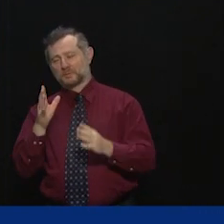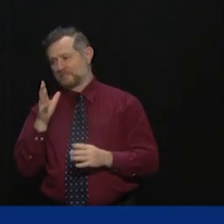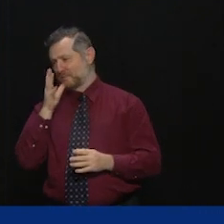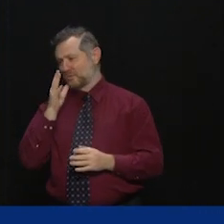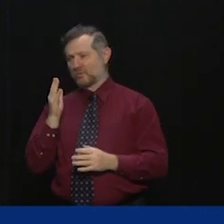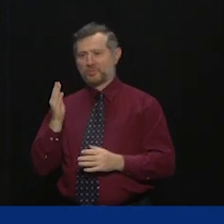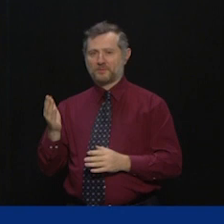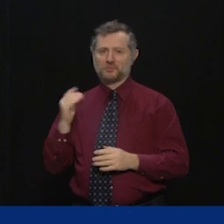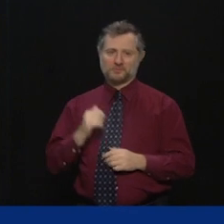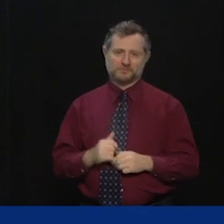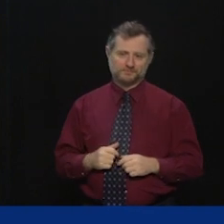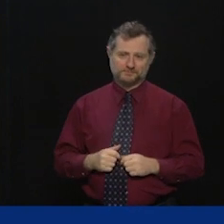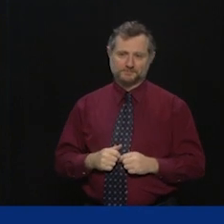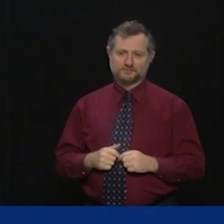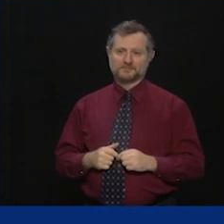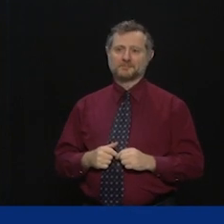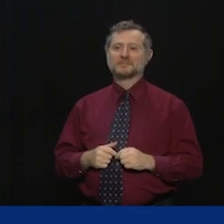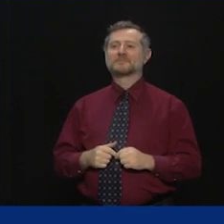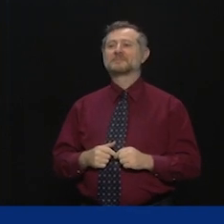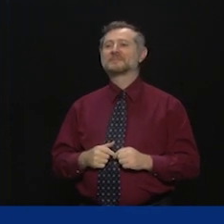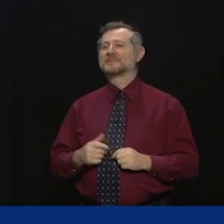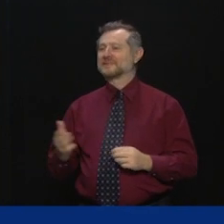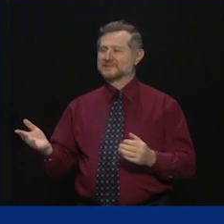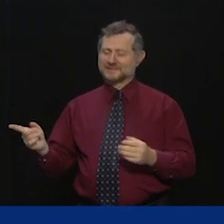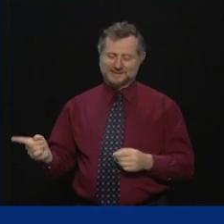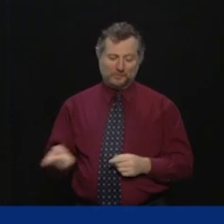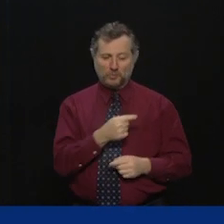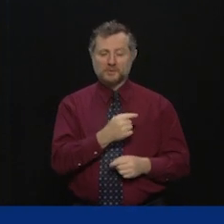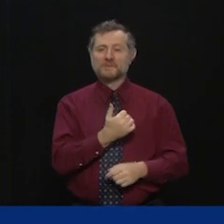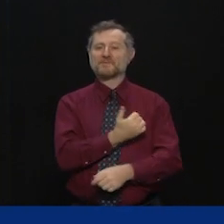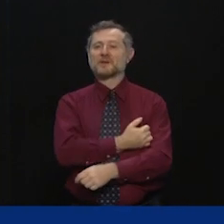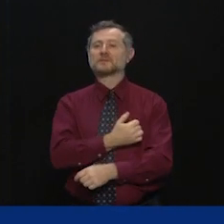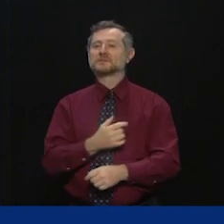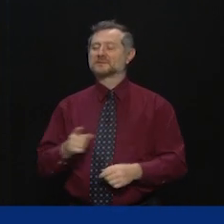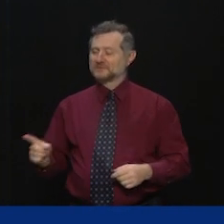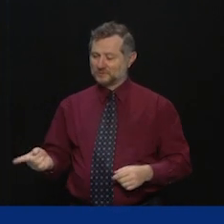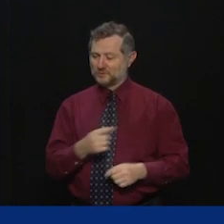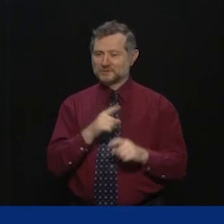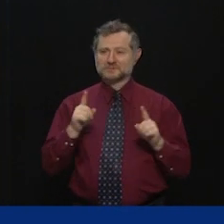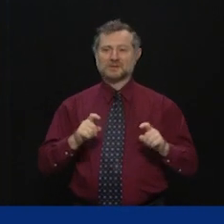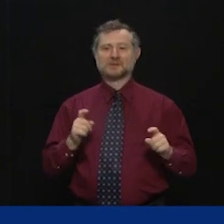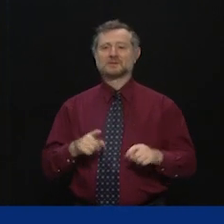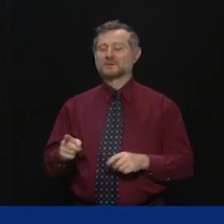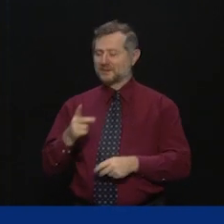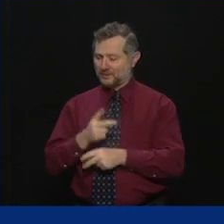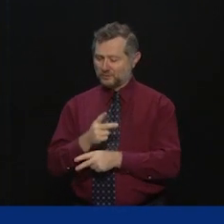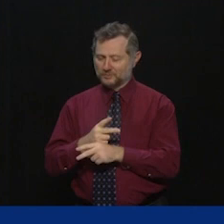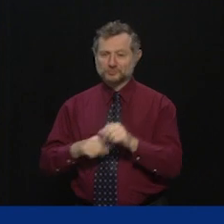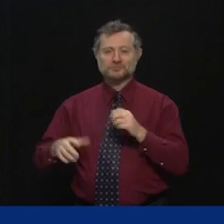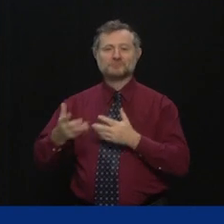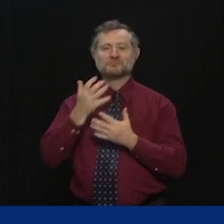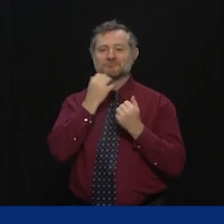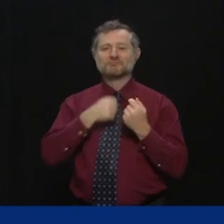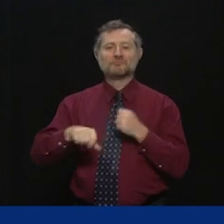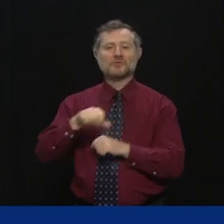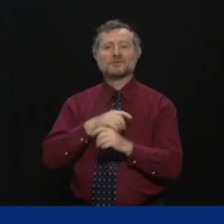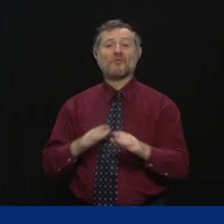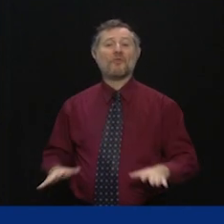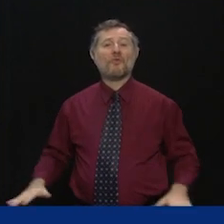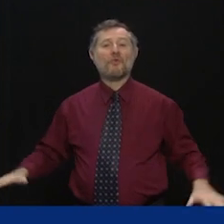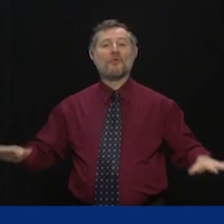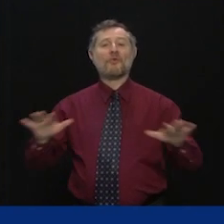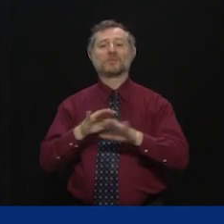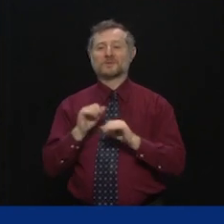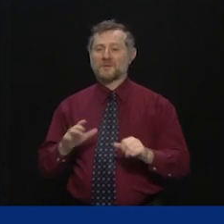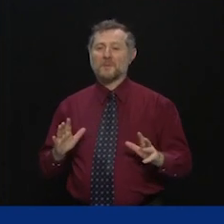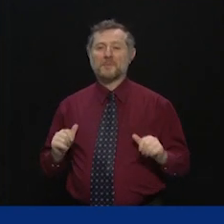Vacunate. Get the vaccine. Get tested. Let's take care of each other so that all of us can go back to being a